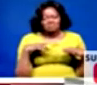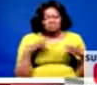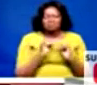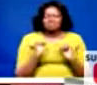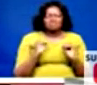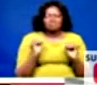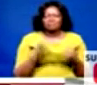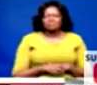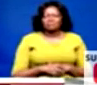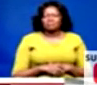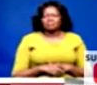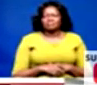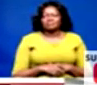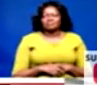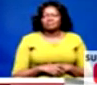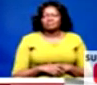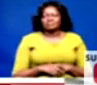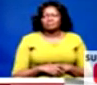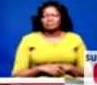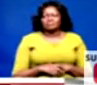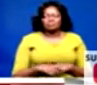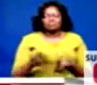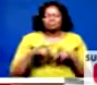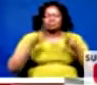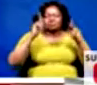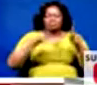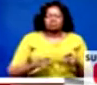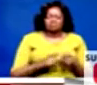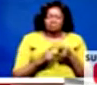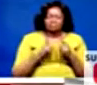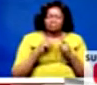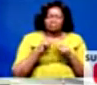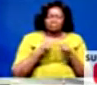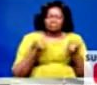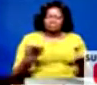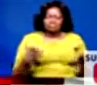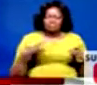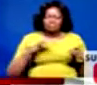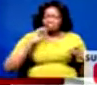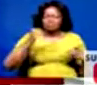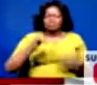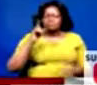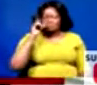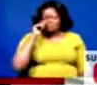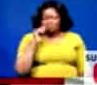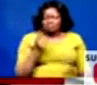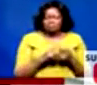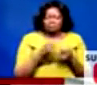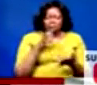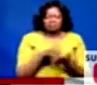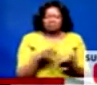absolutely. And you know, straight from the lake city of Kisumu now to the holiday city of Mombasa. And the situation was not different,